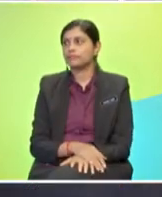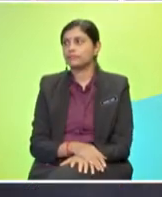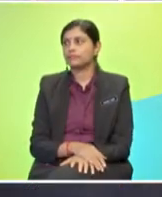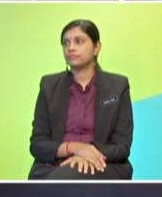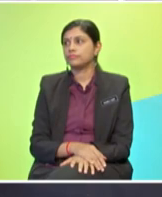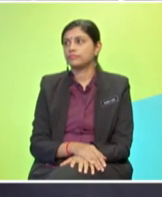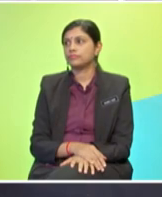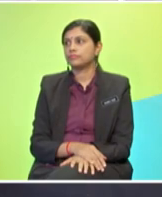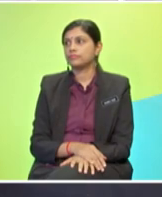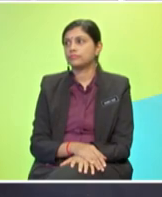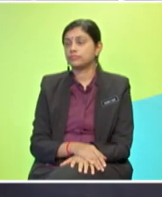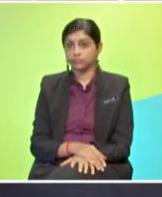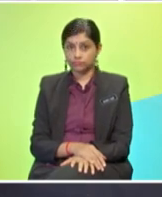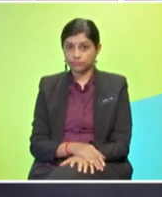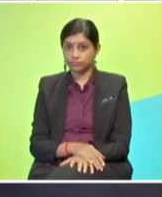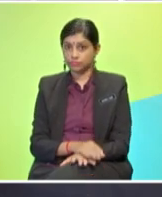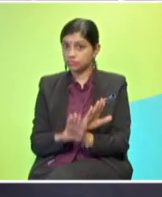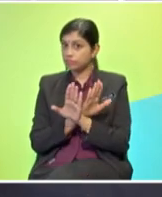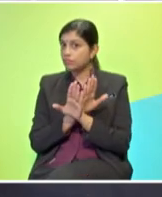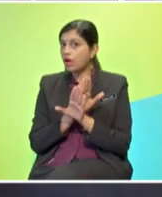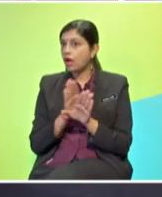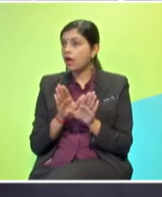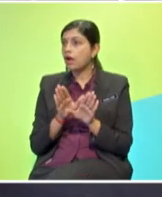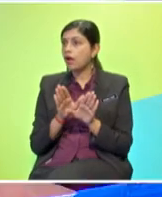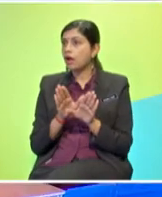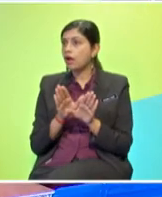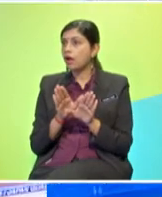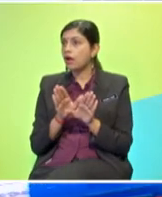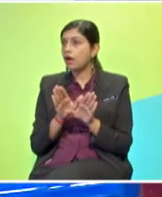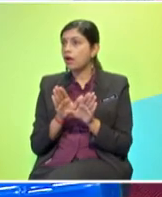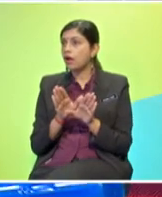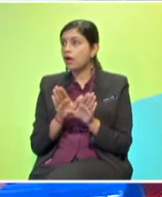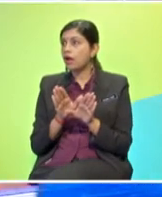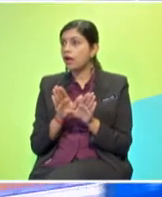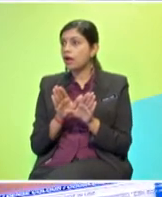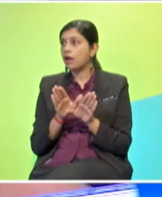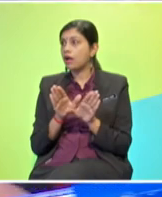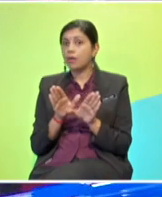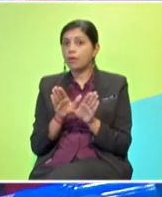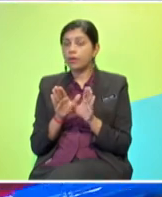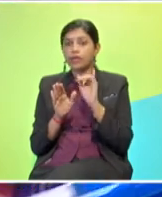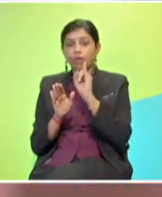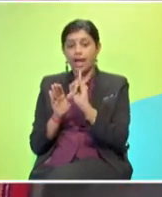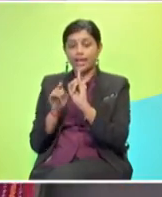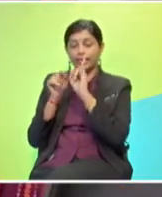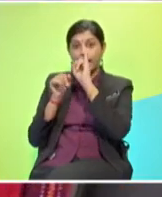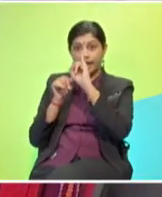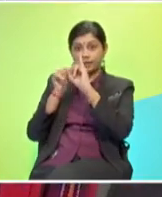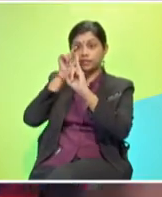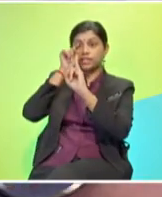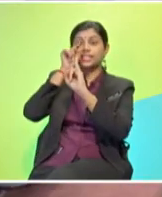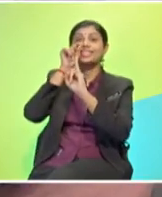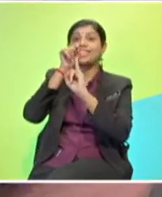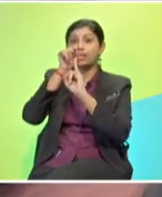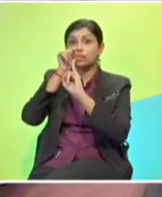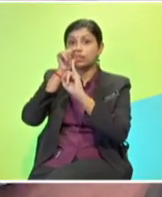it's right. But please, next time, don't put a dash on the I. Oh, don't. Just put a dot. Okay, a dot, okay? Not a dash. A